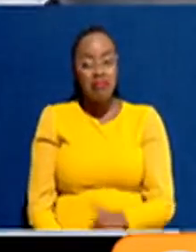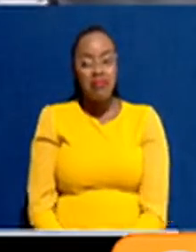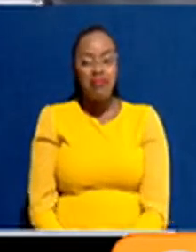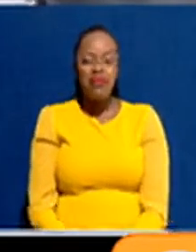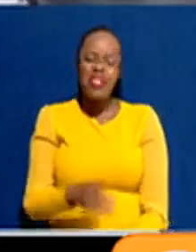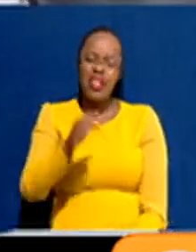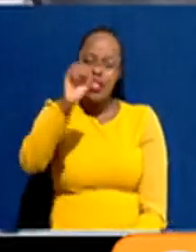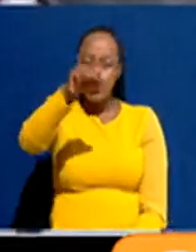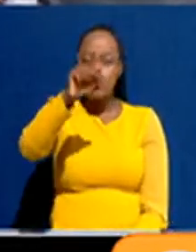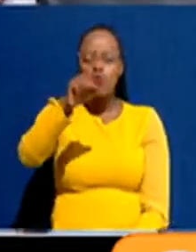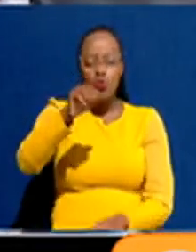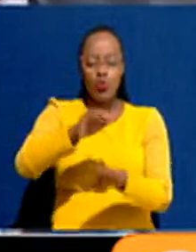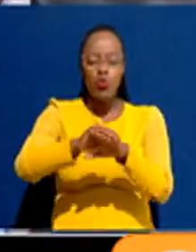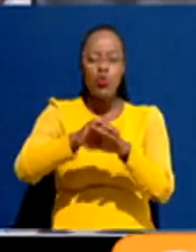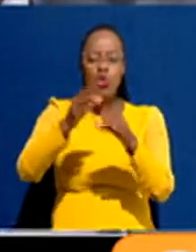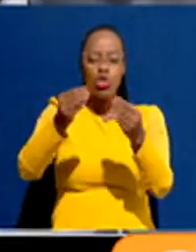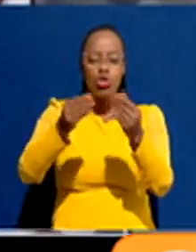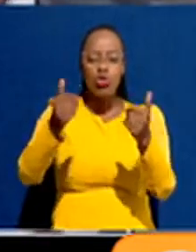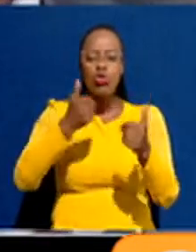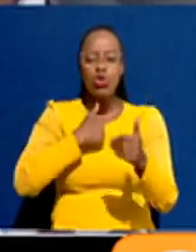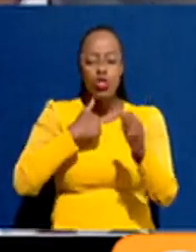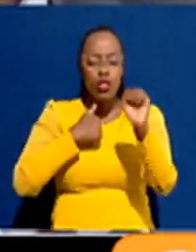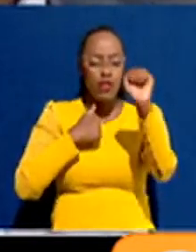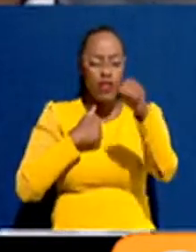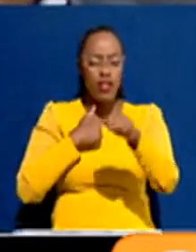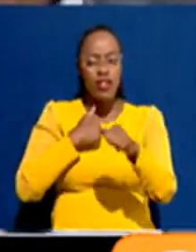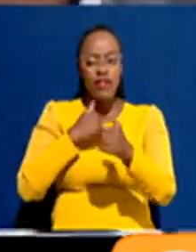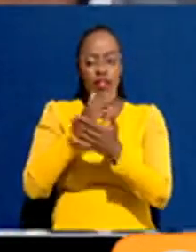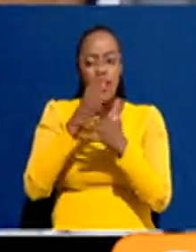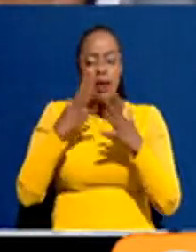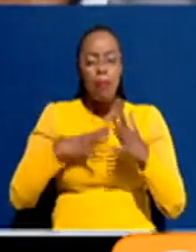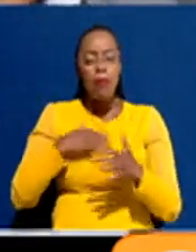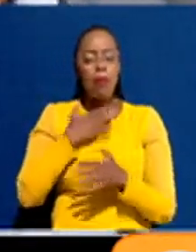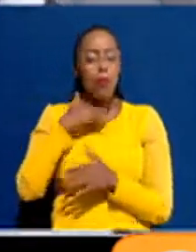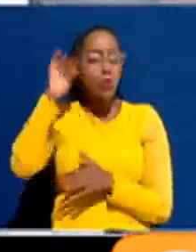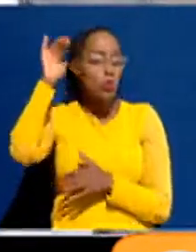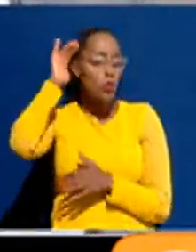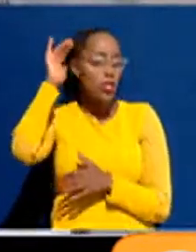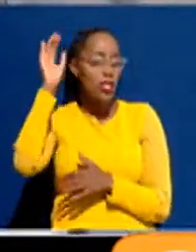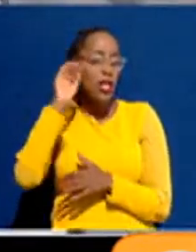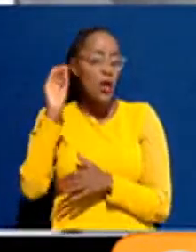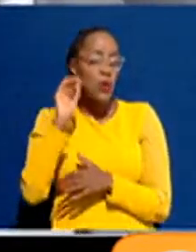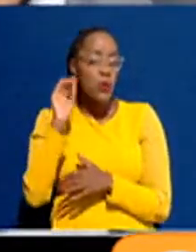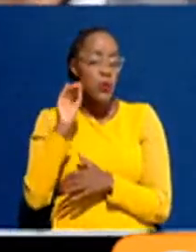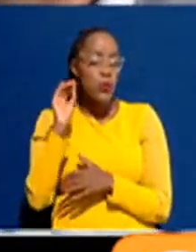Yes, there is a good solution, which some people may not want to hear.